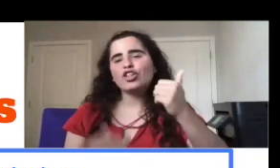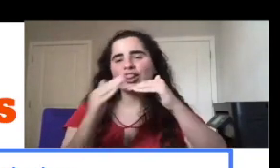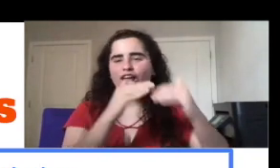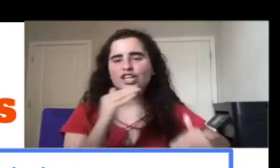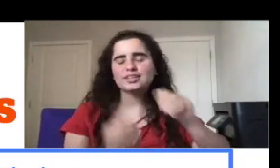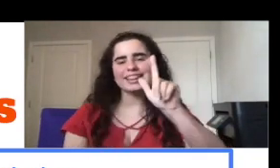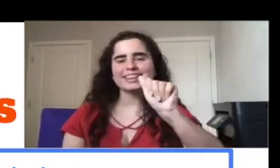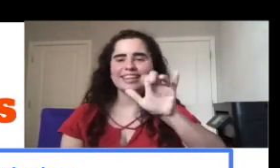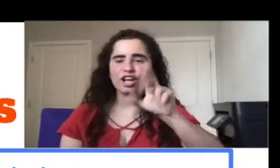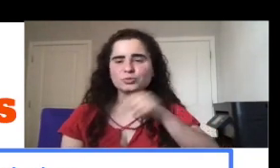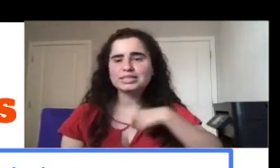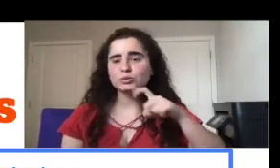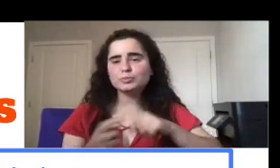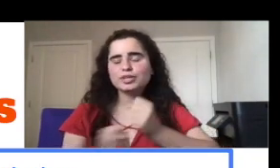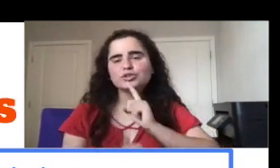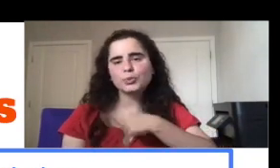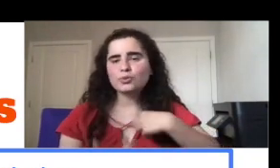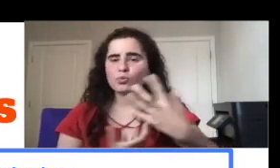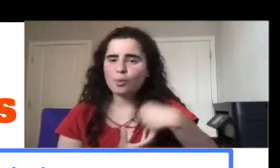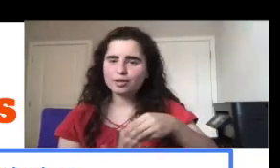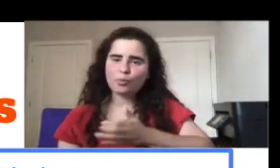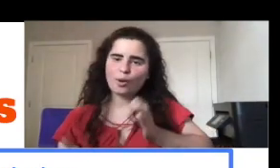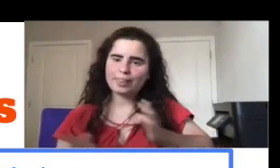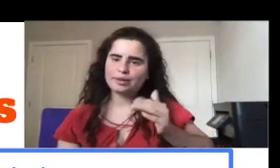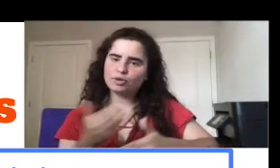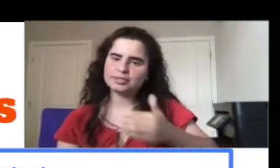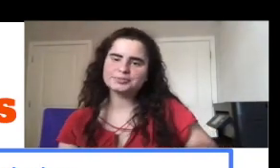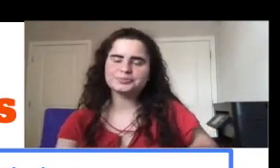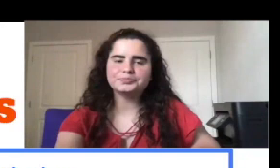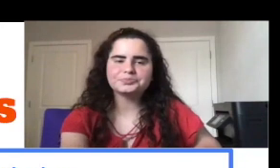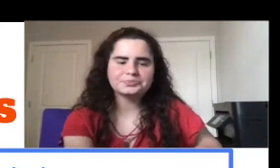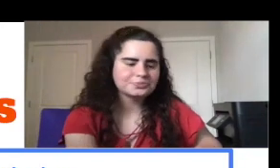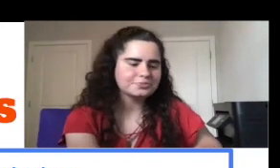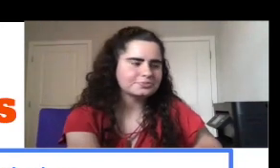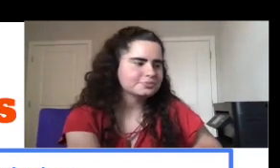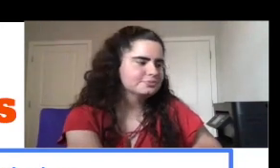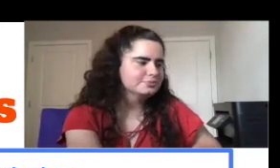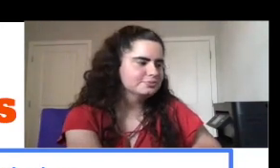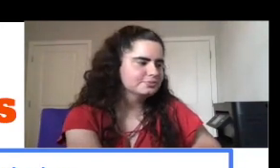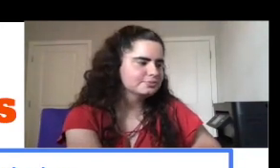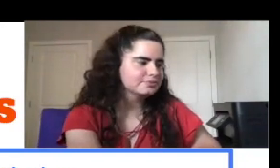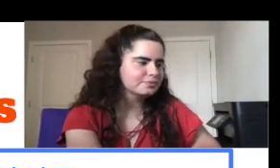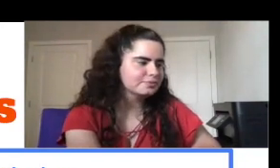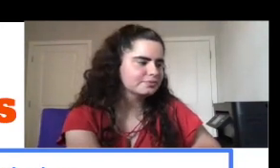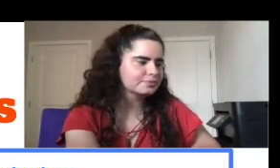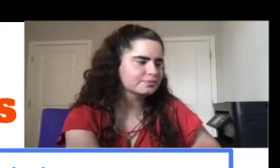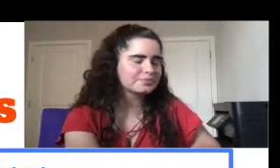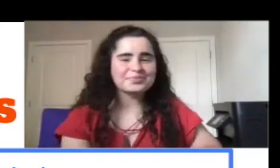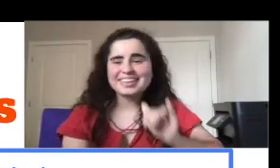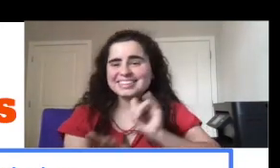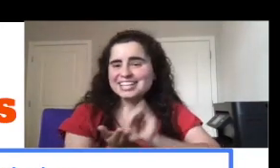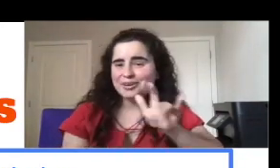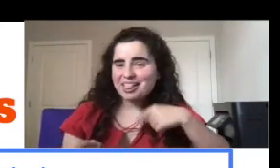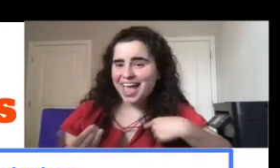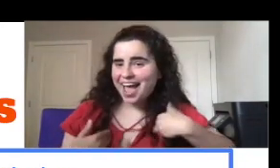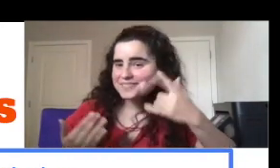intersectional differences. Not just how a student accesses information, but considering their entire intersectional identity.